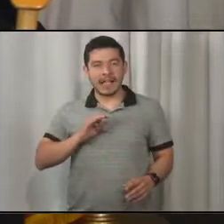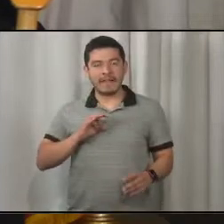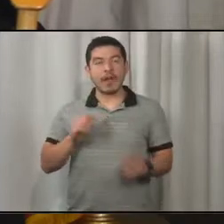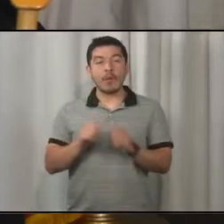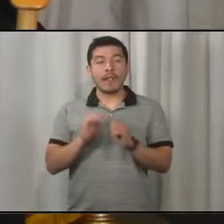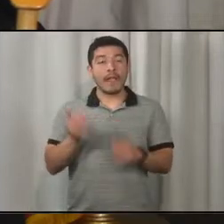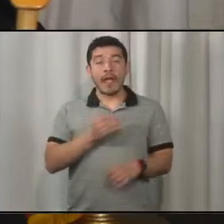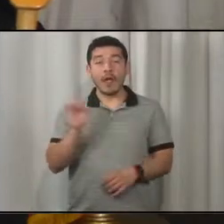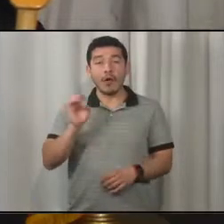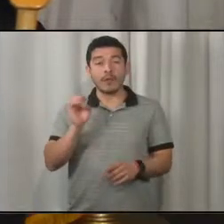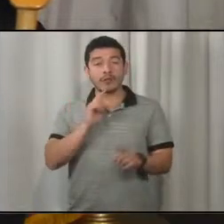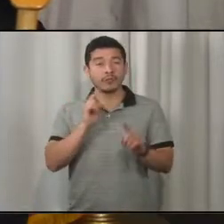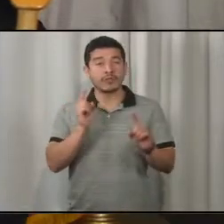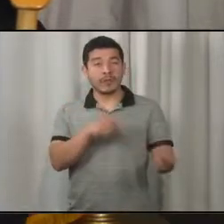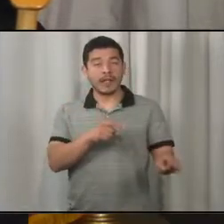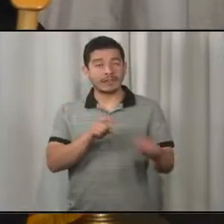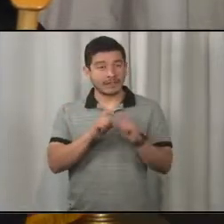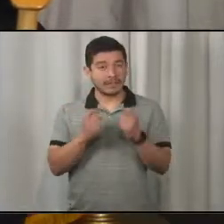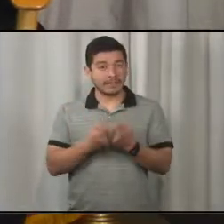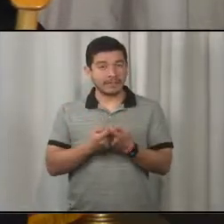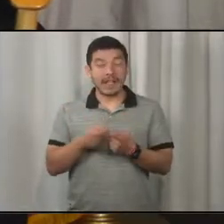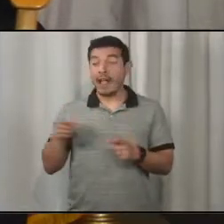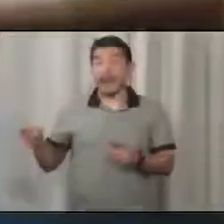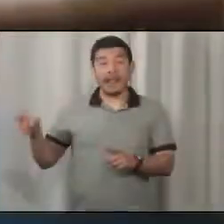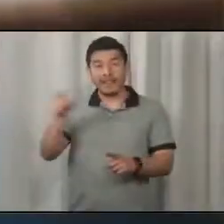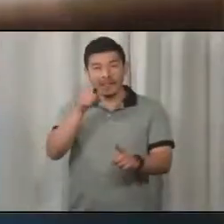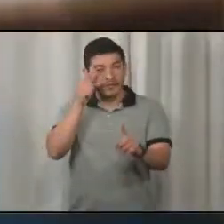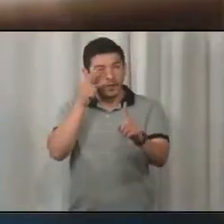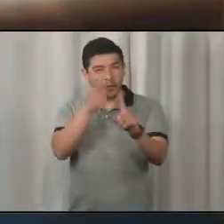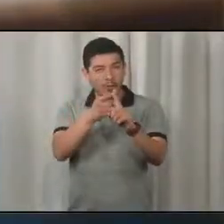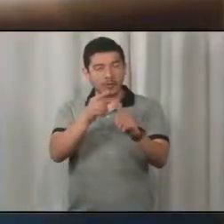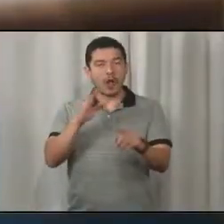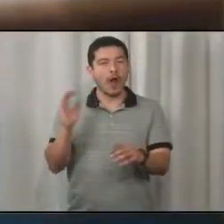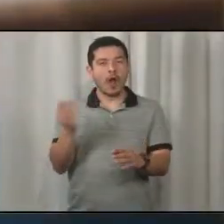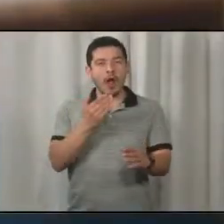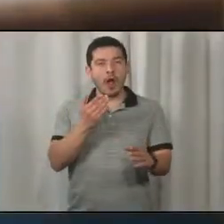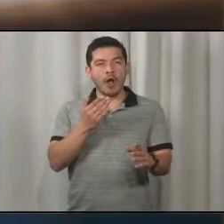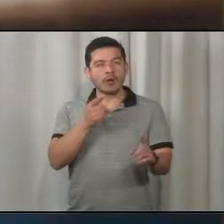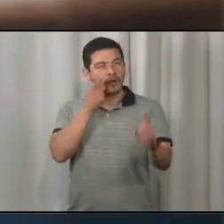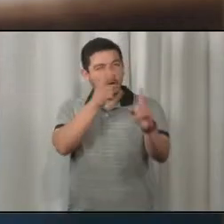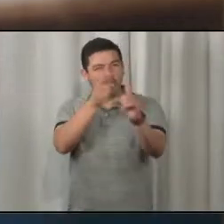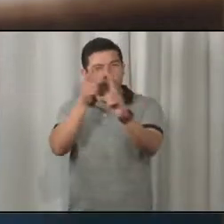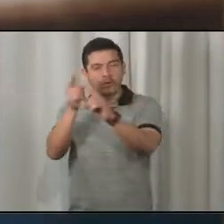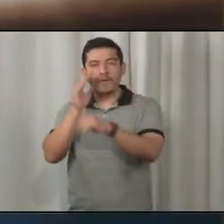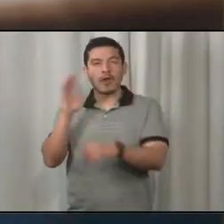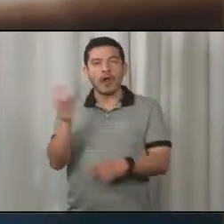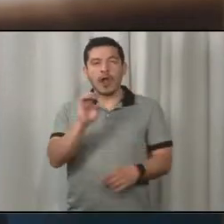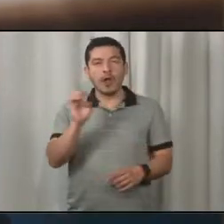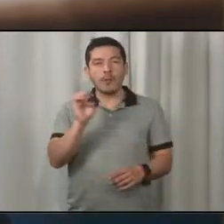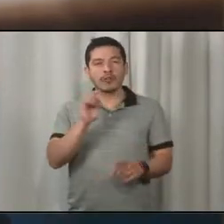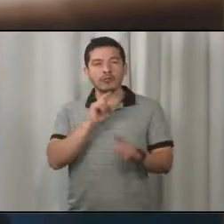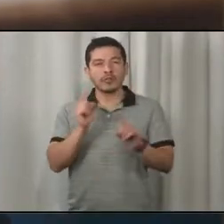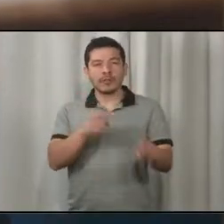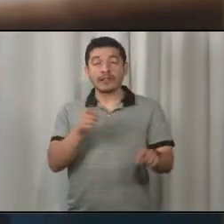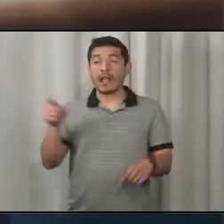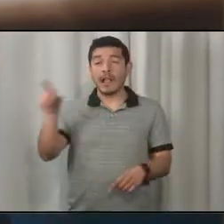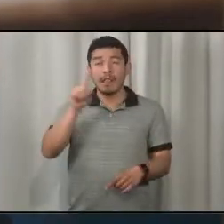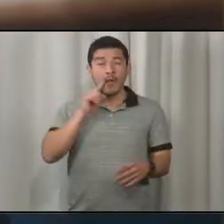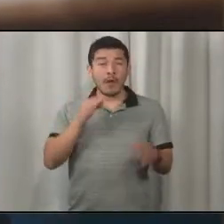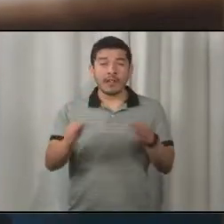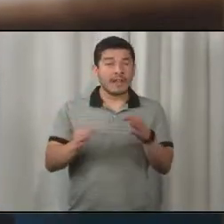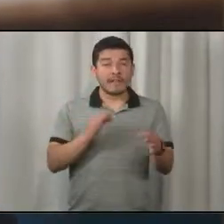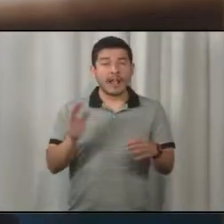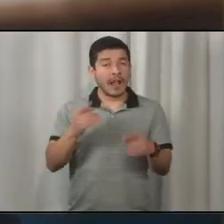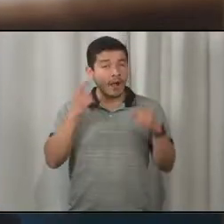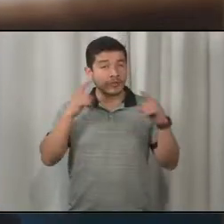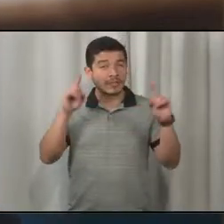response efforts. These goals are the pillars of our emergency response, and they'll define our success. So as